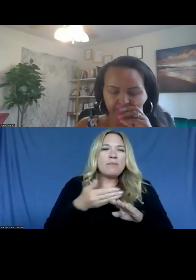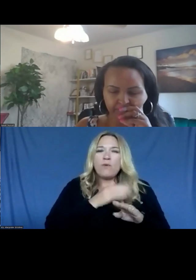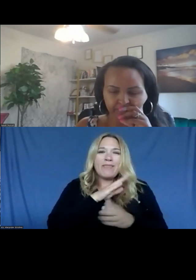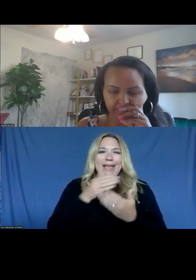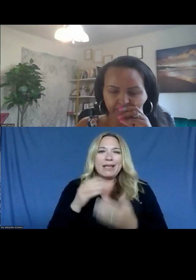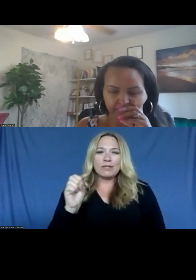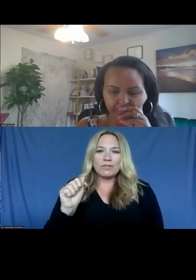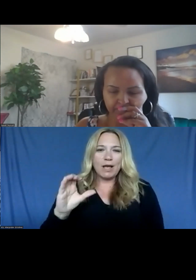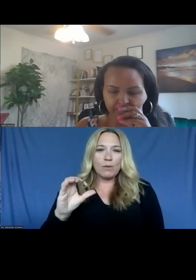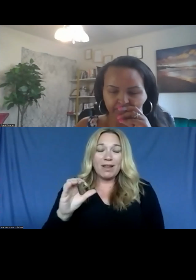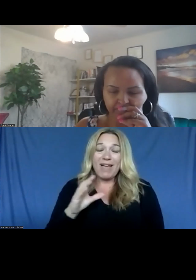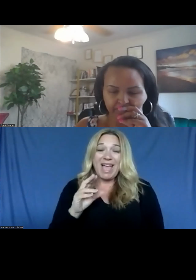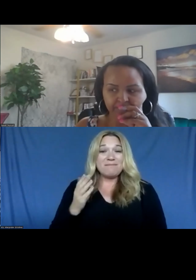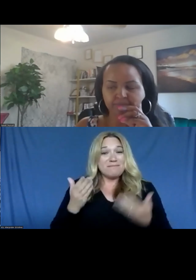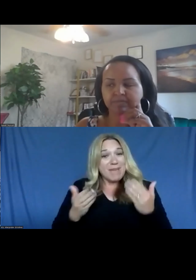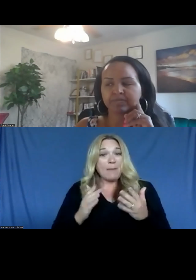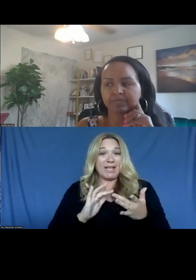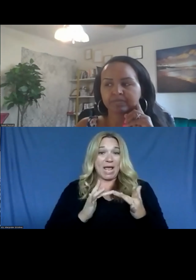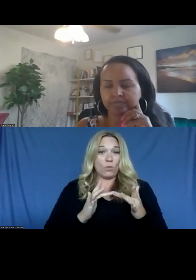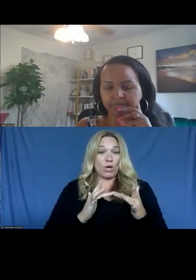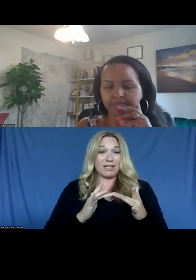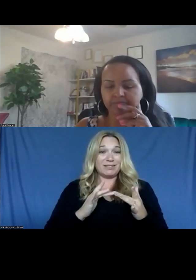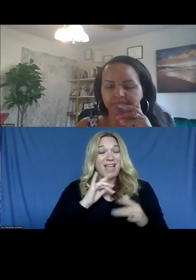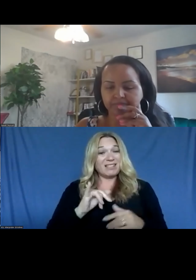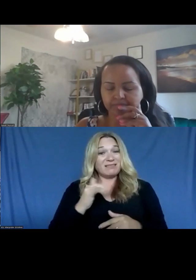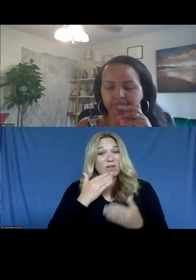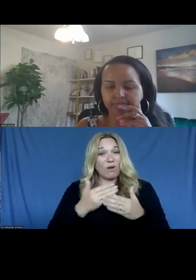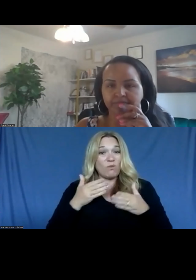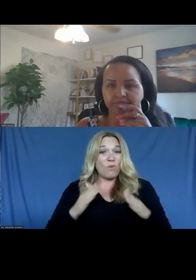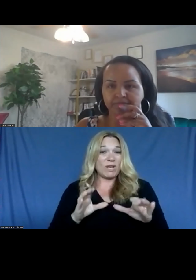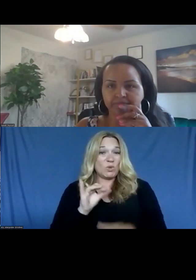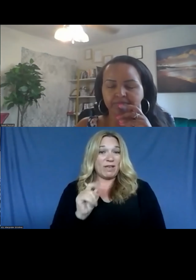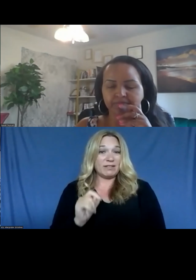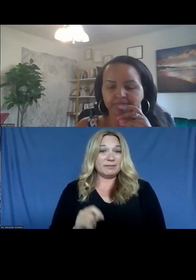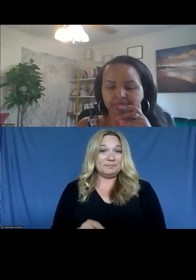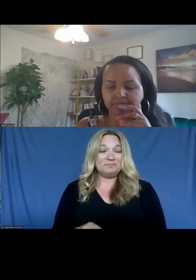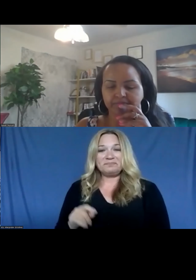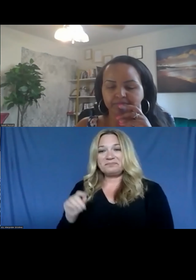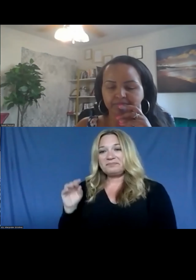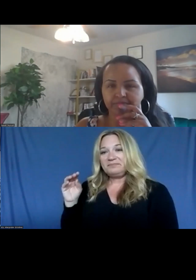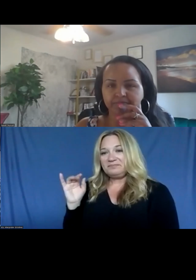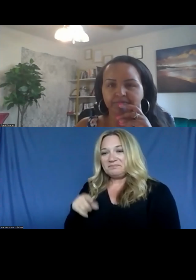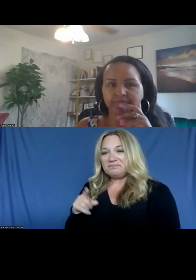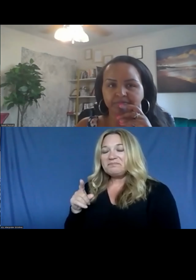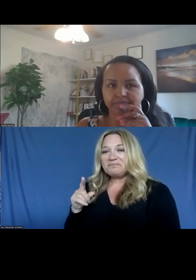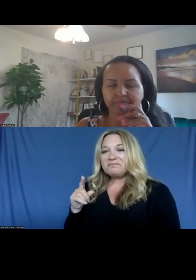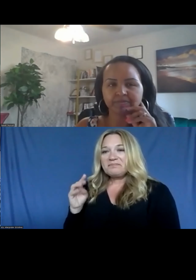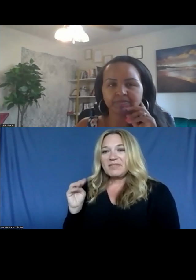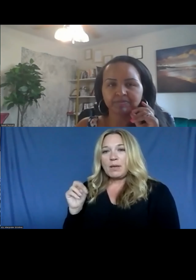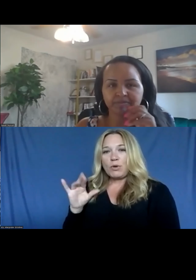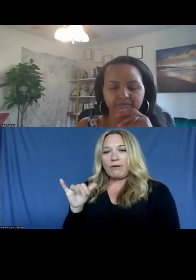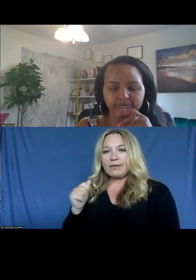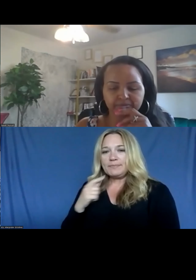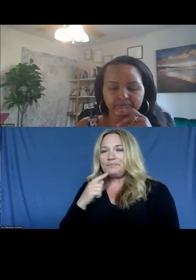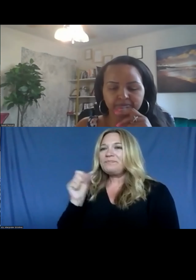be one way to do that. That's a really great point, Nina. And I want to point out something that Wendy Peterson shared